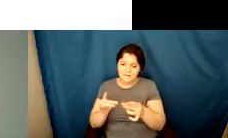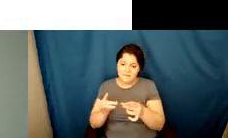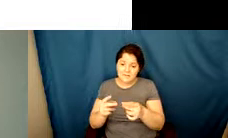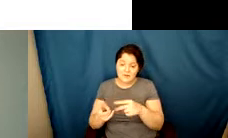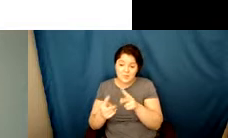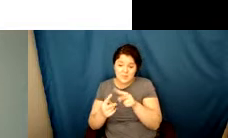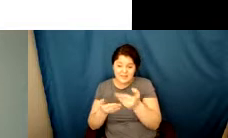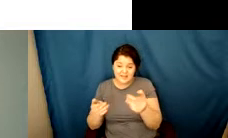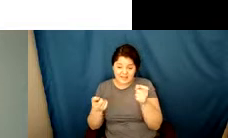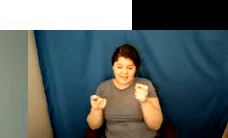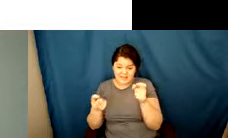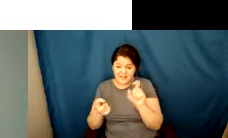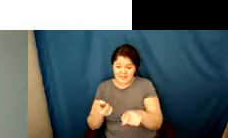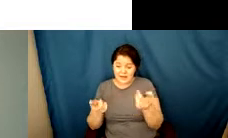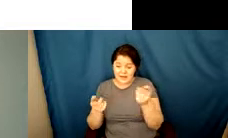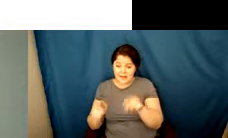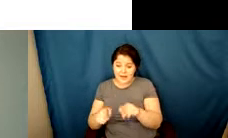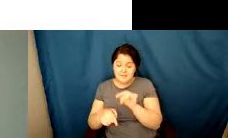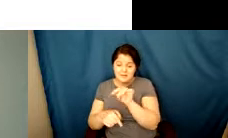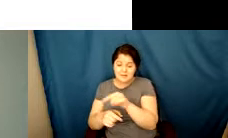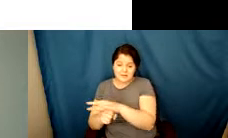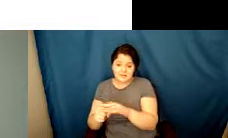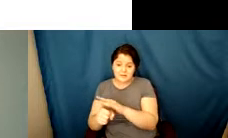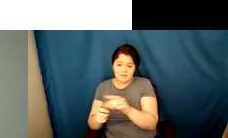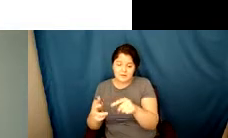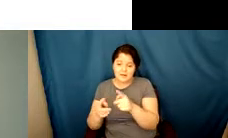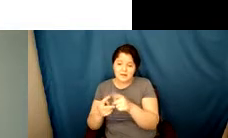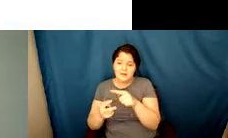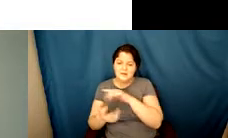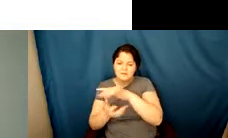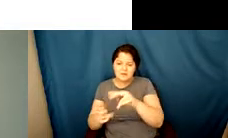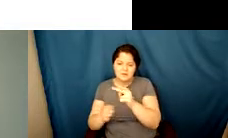Dormont Junction is mixed-use development,